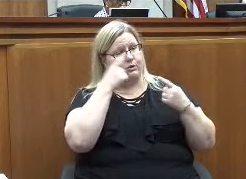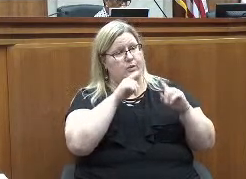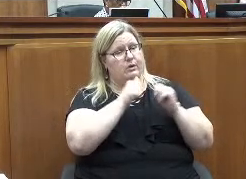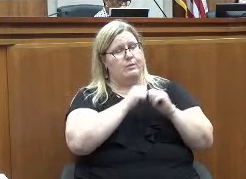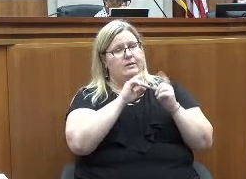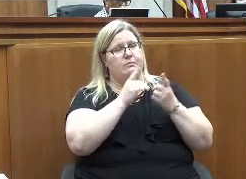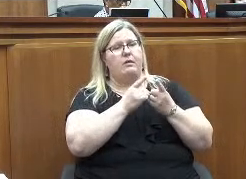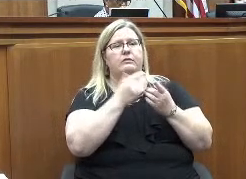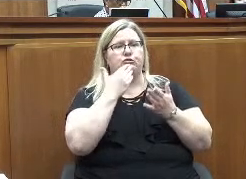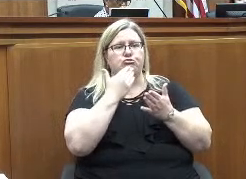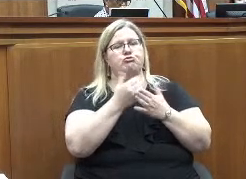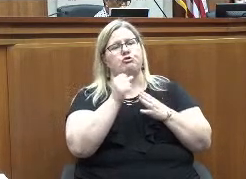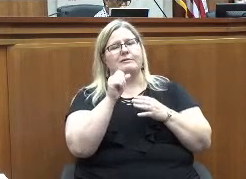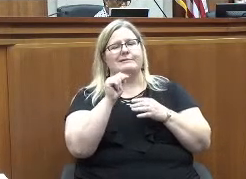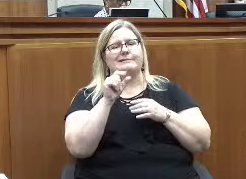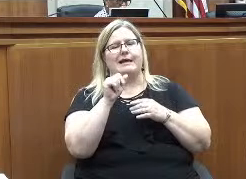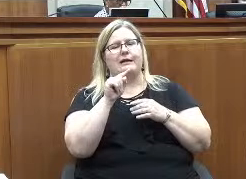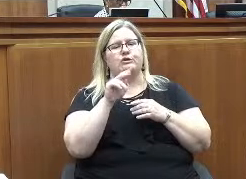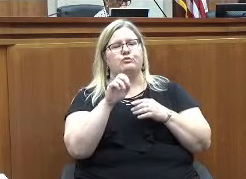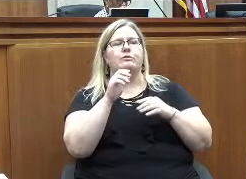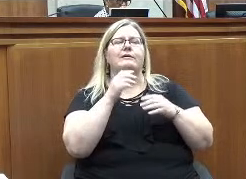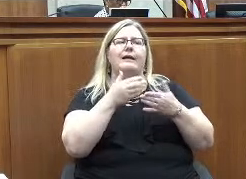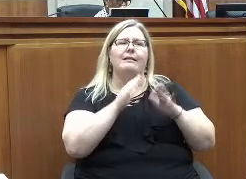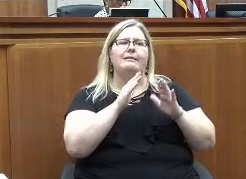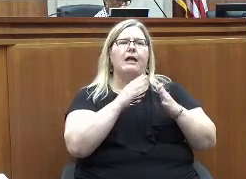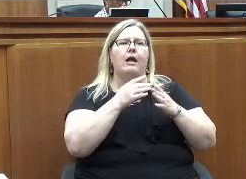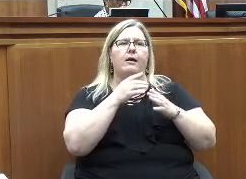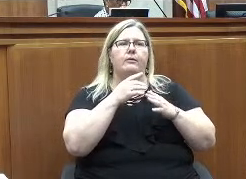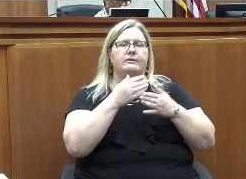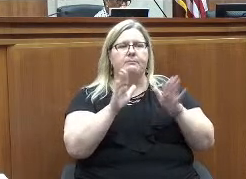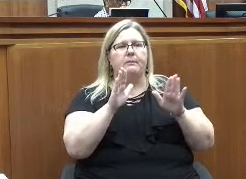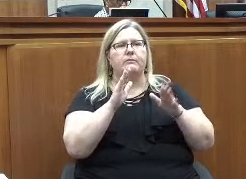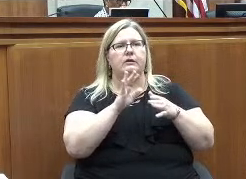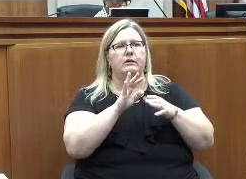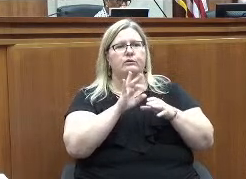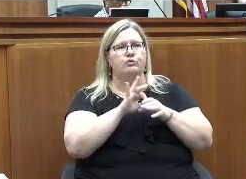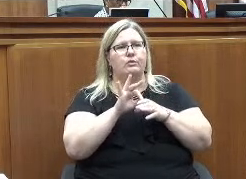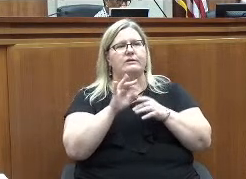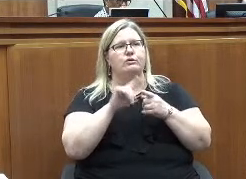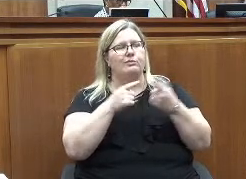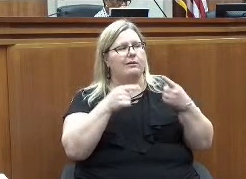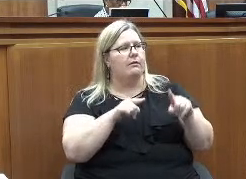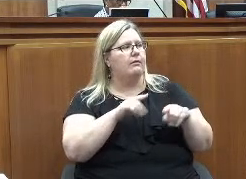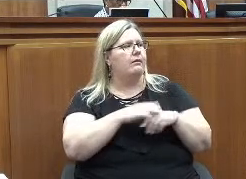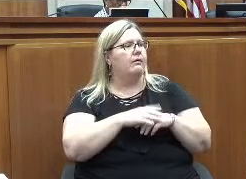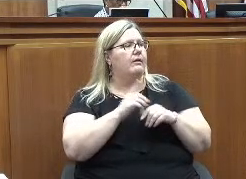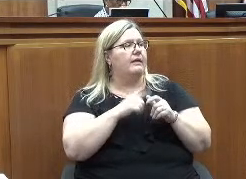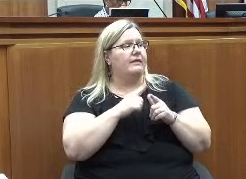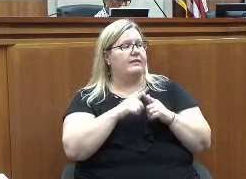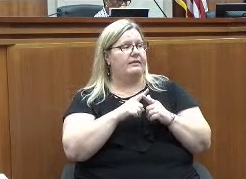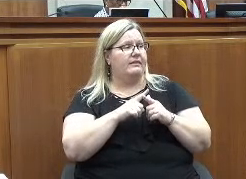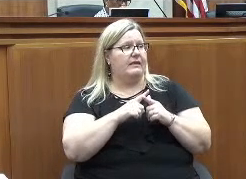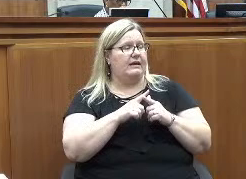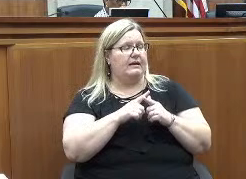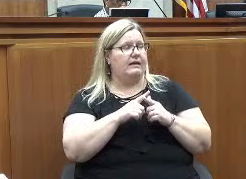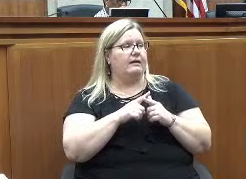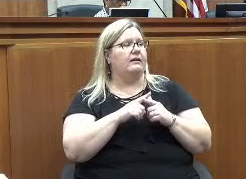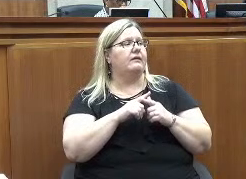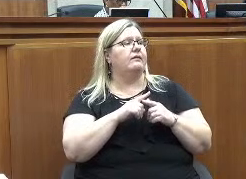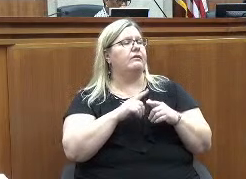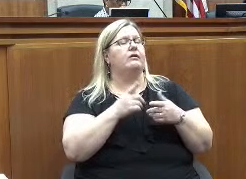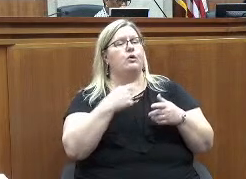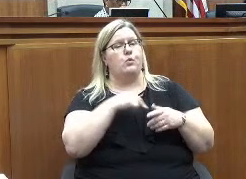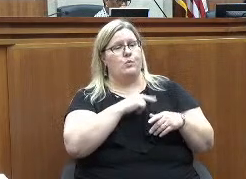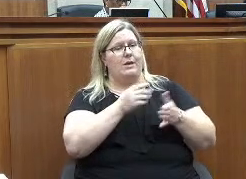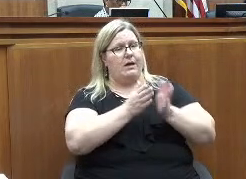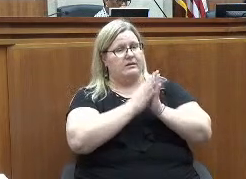statute, and it allows public choice to happen. We very quickly after it was enabled, we asked for